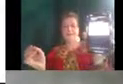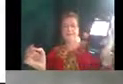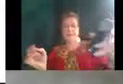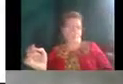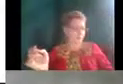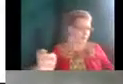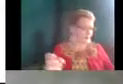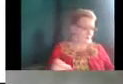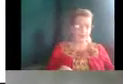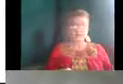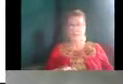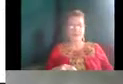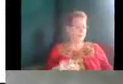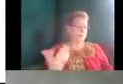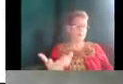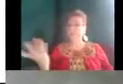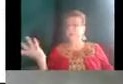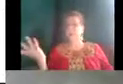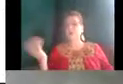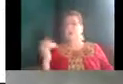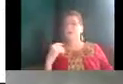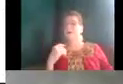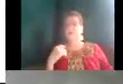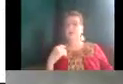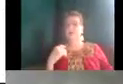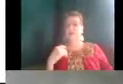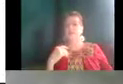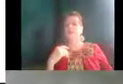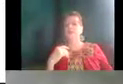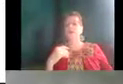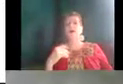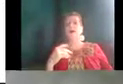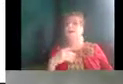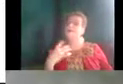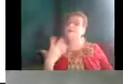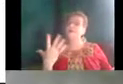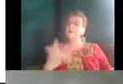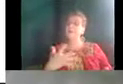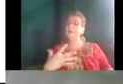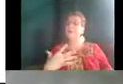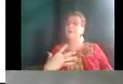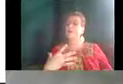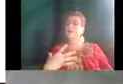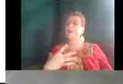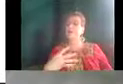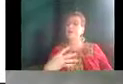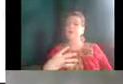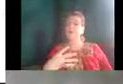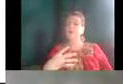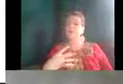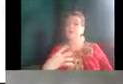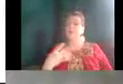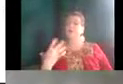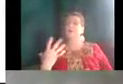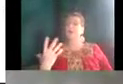okay and so i didn't have to touch that so i could have used that to make a phone call too